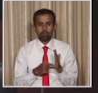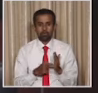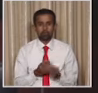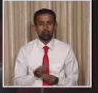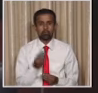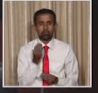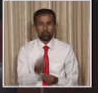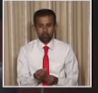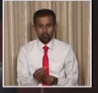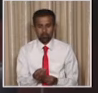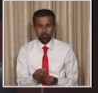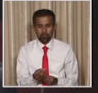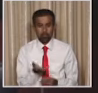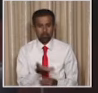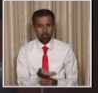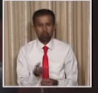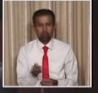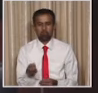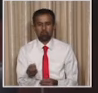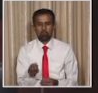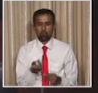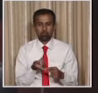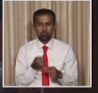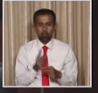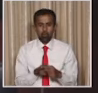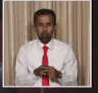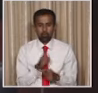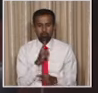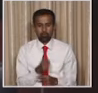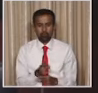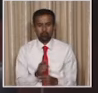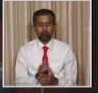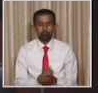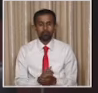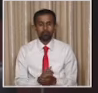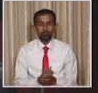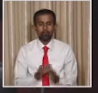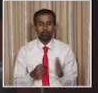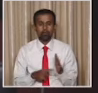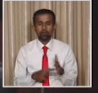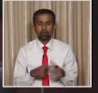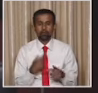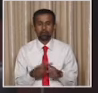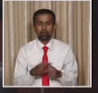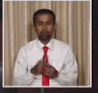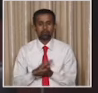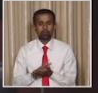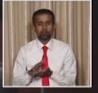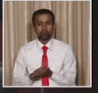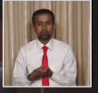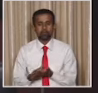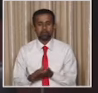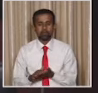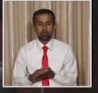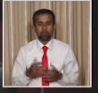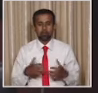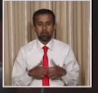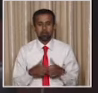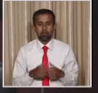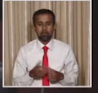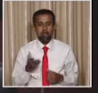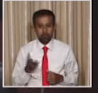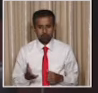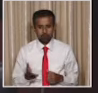to be fixed. Large-scale industries and often get tax concessions, and there is